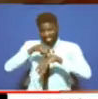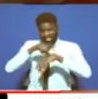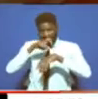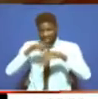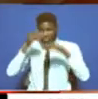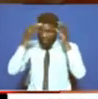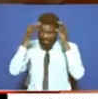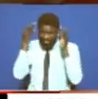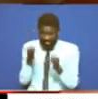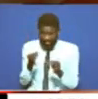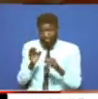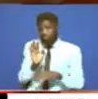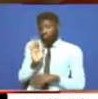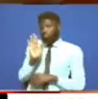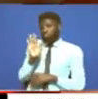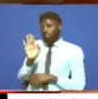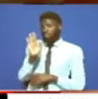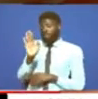fair profit margins.